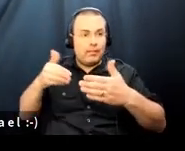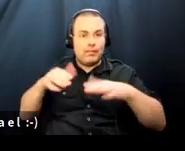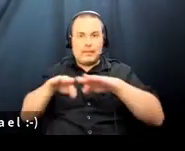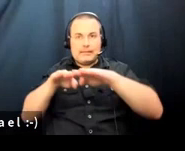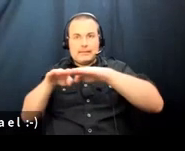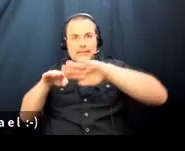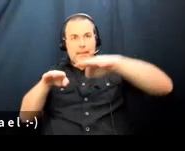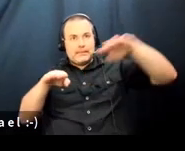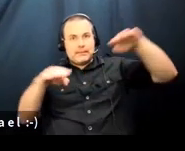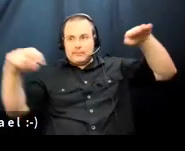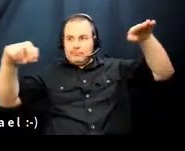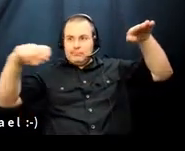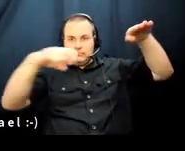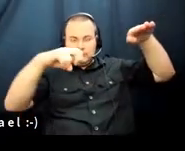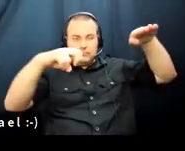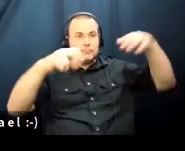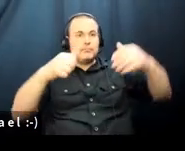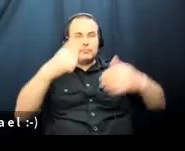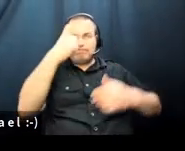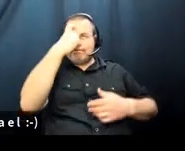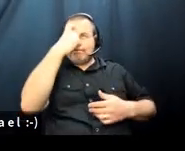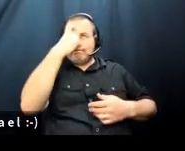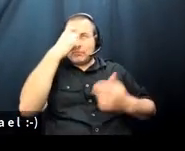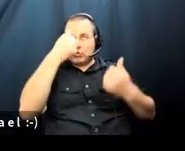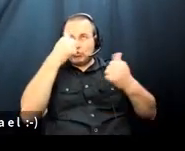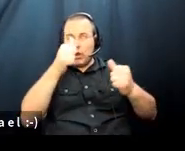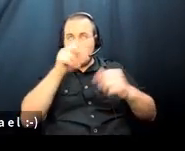effort to use the opposite foot